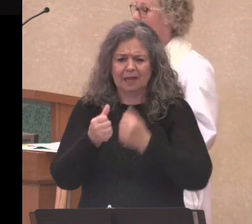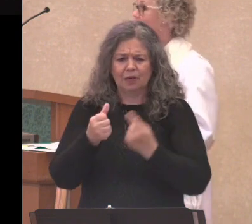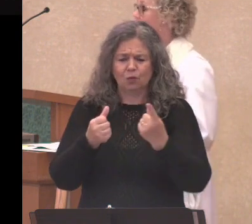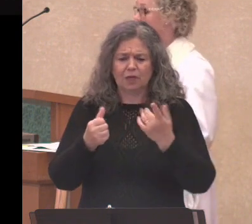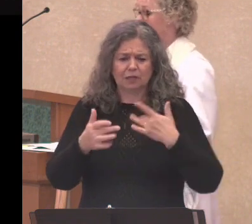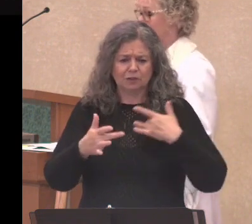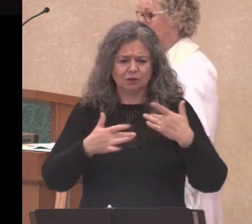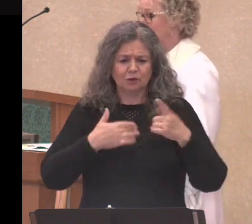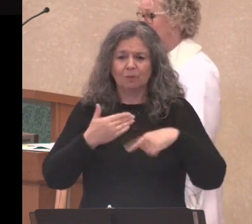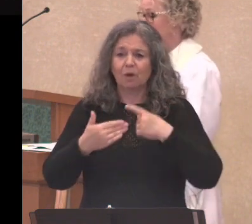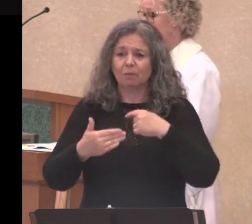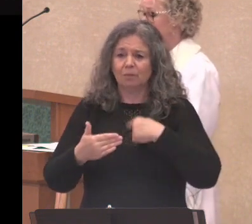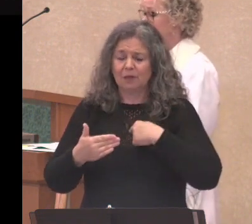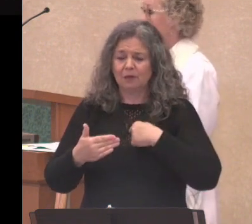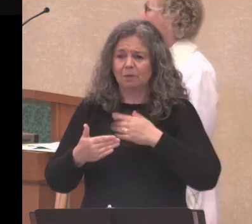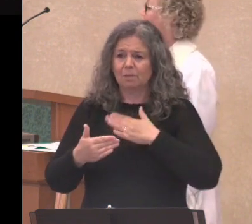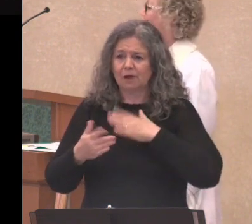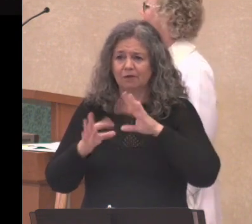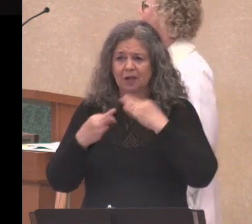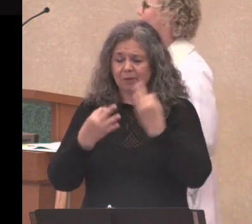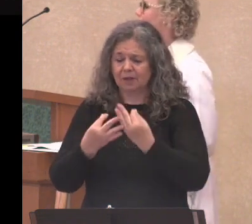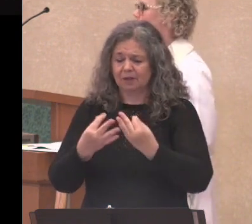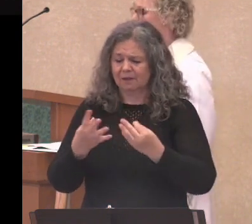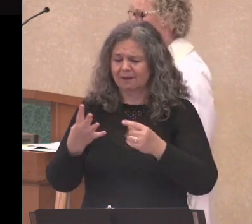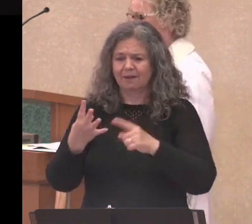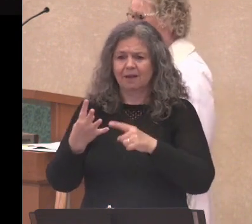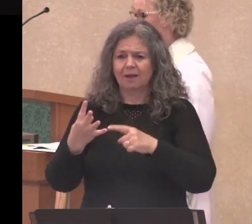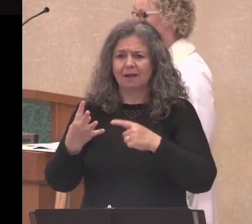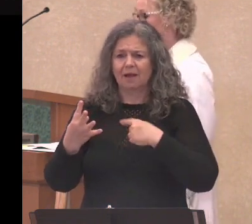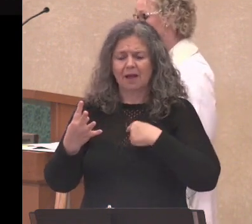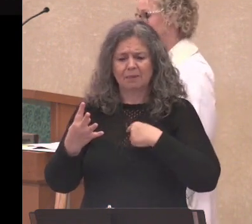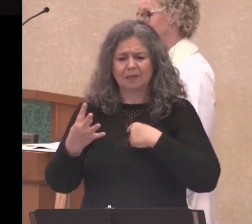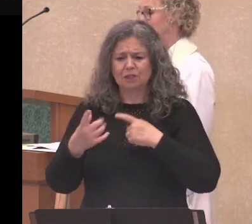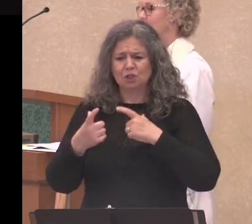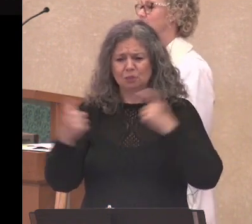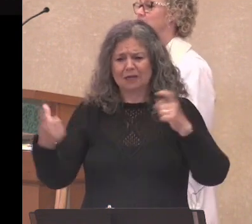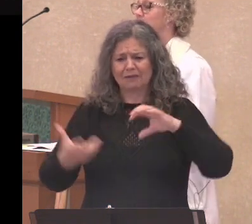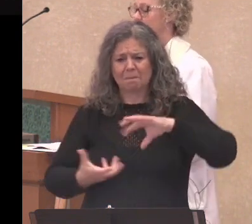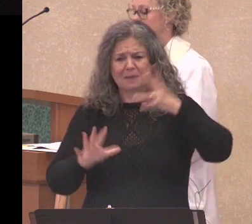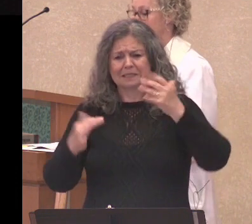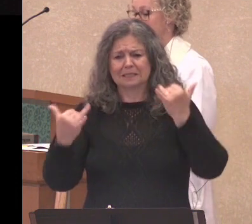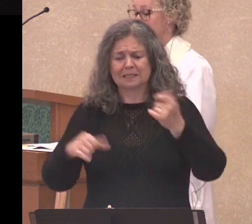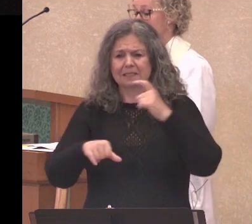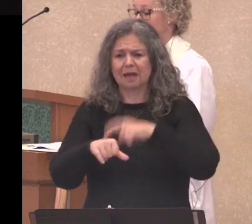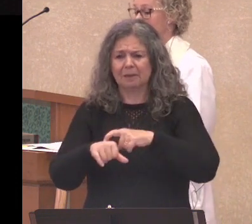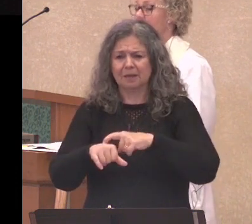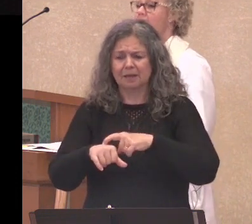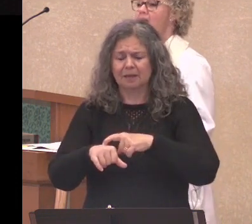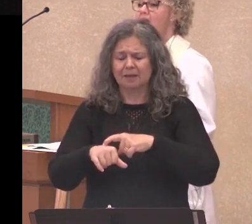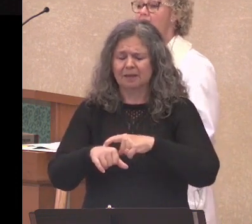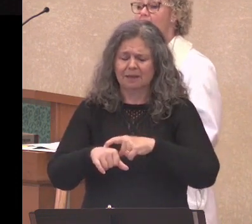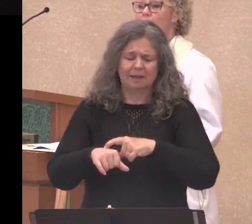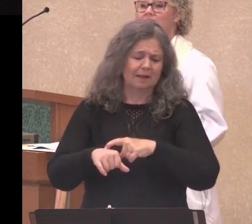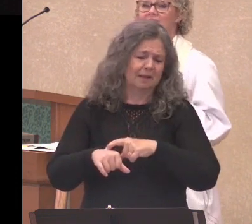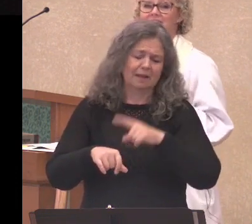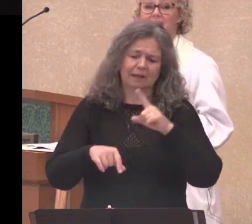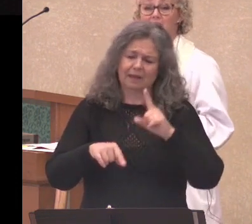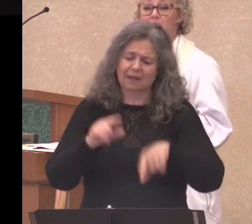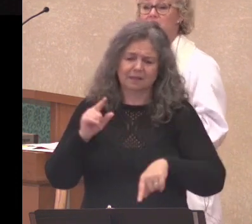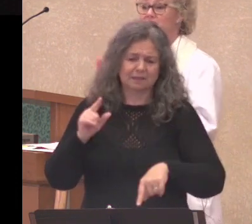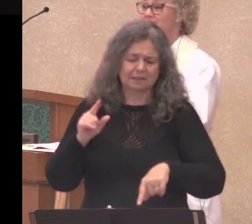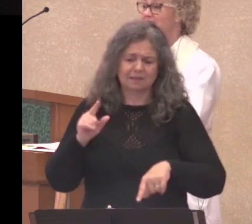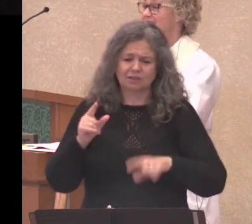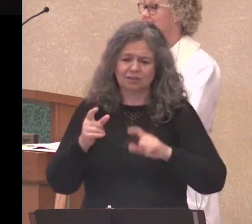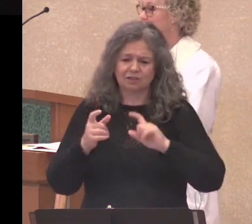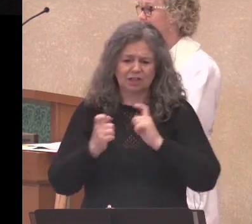care about me or my loved one? Have I made too big of a mess this time to bounce back? How will I get